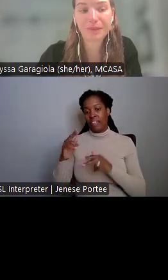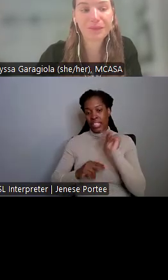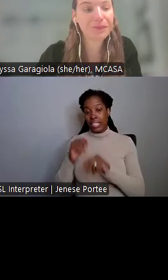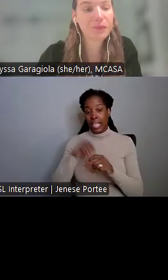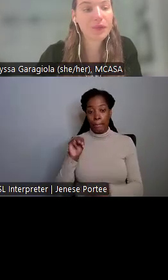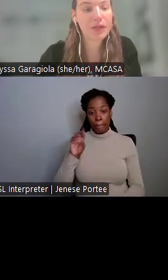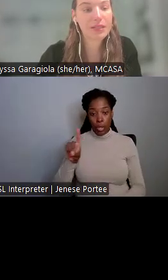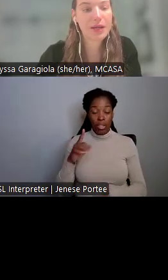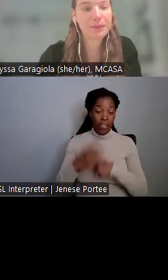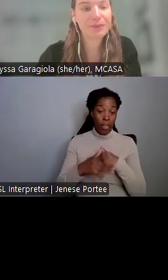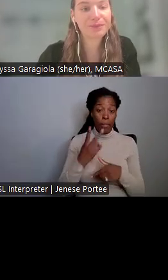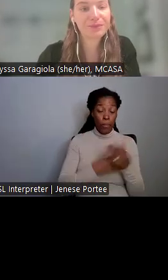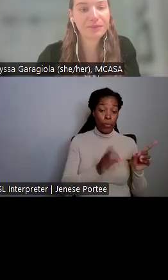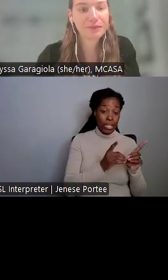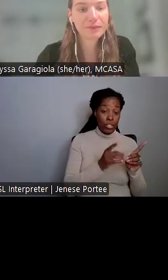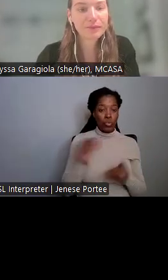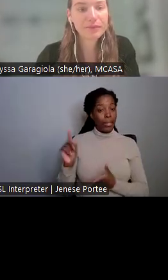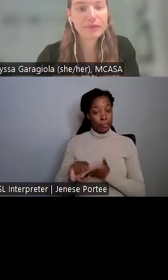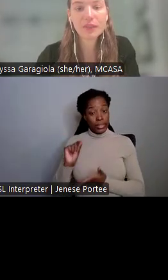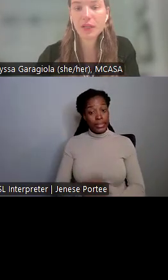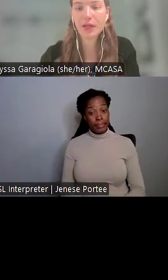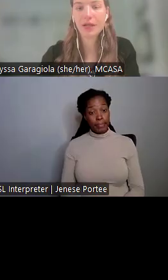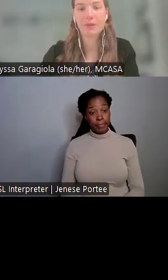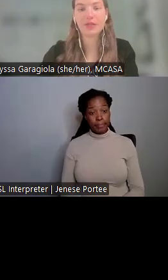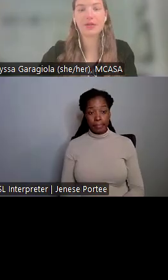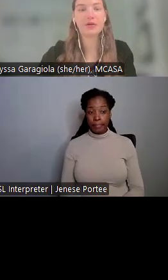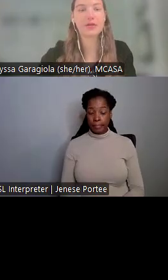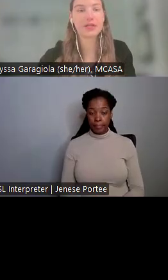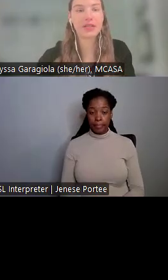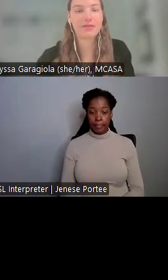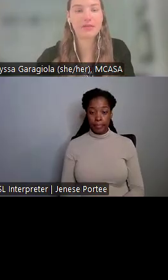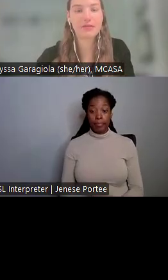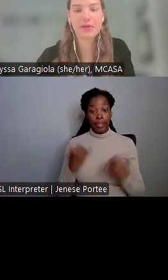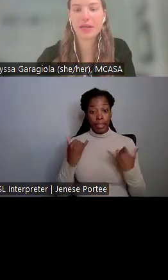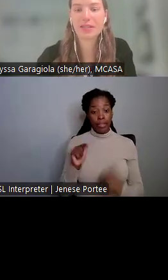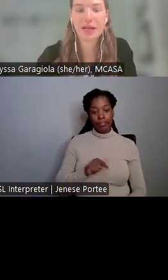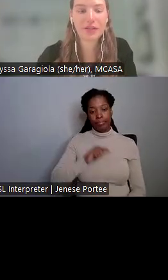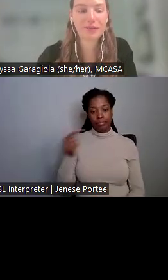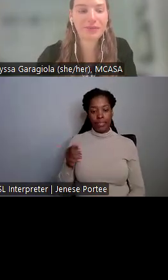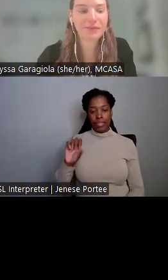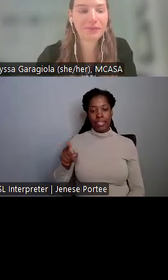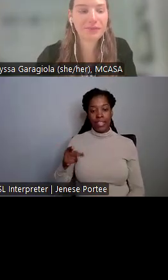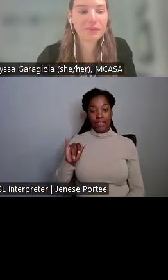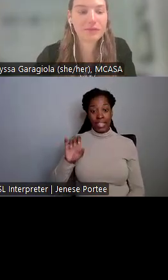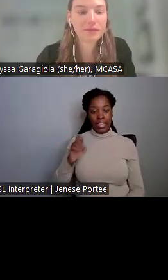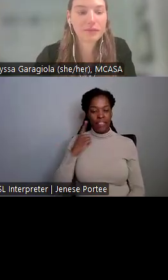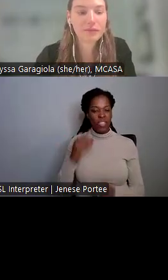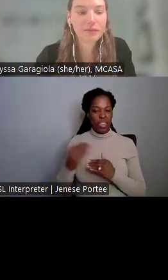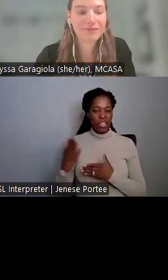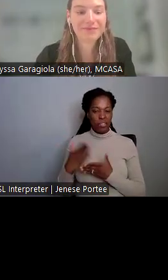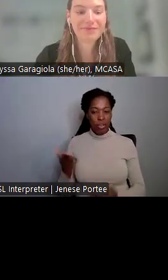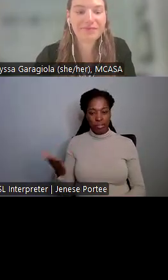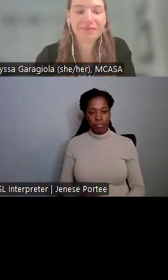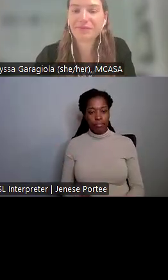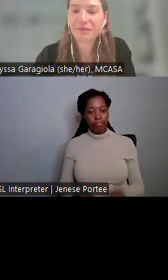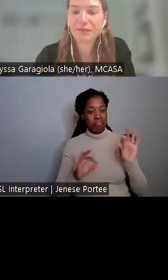print. Next slide. All right, and I'm going to turn it over to Stephanie for the next section. Great. Thanks, Alyssa.